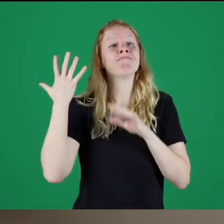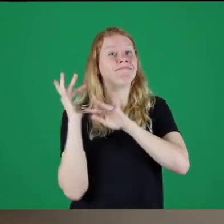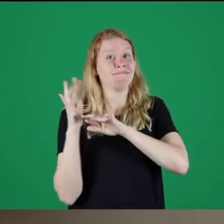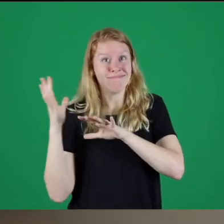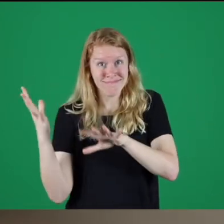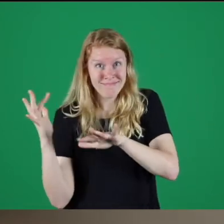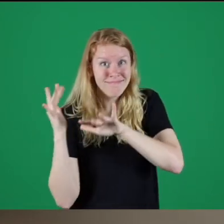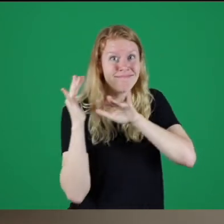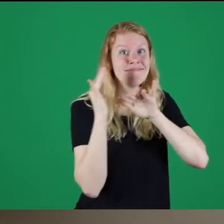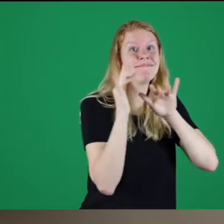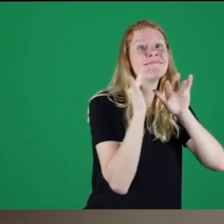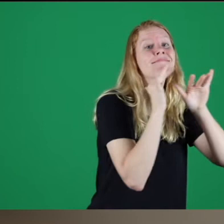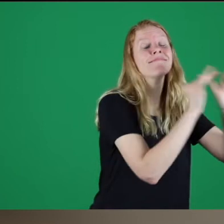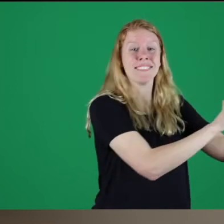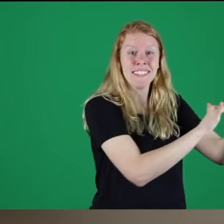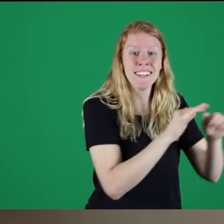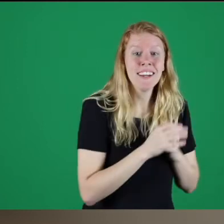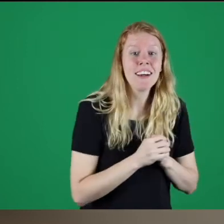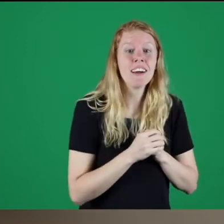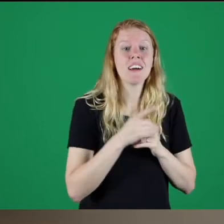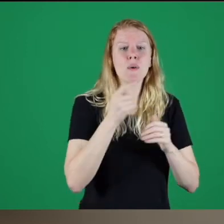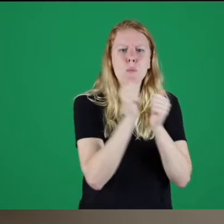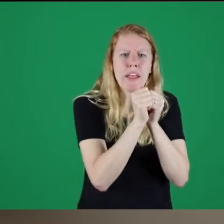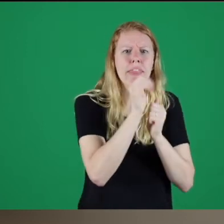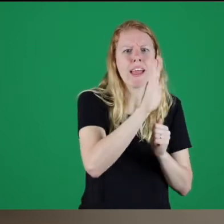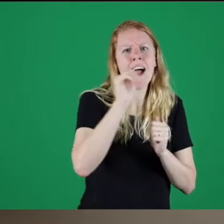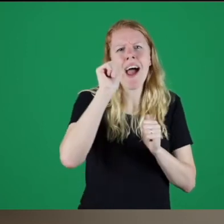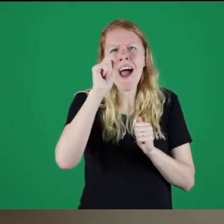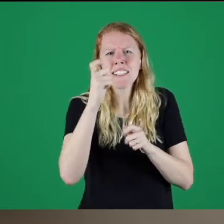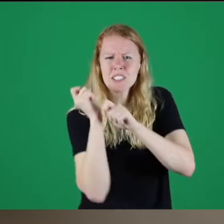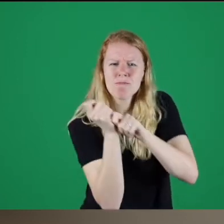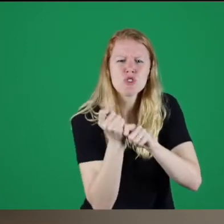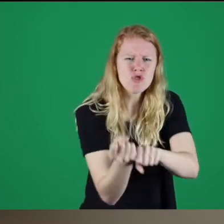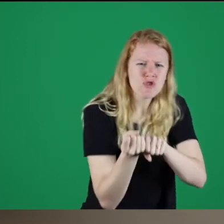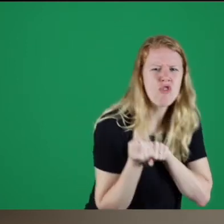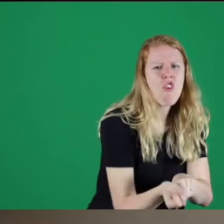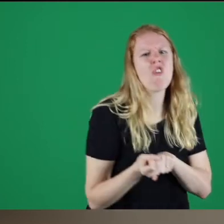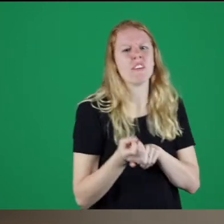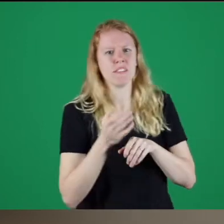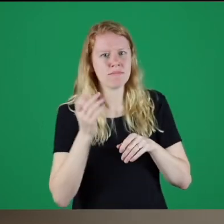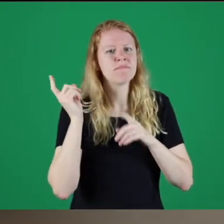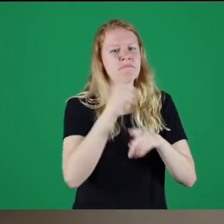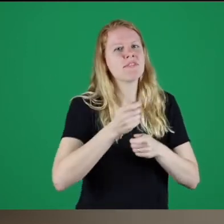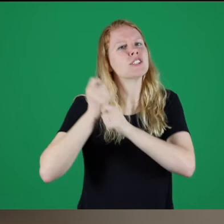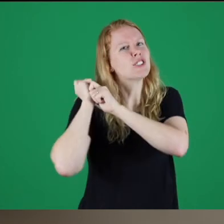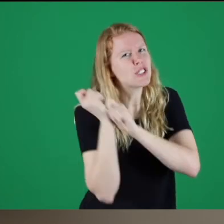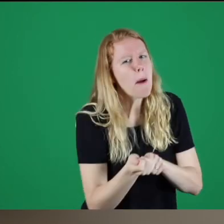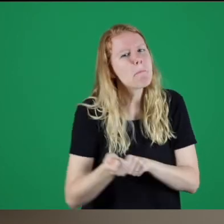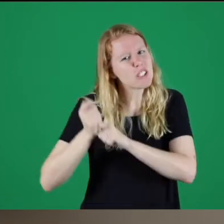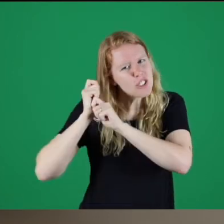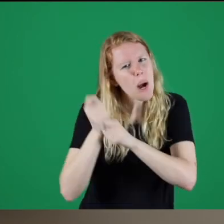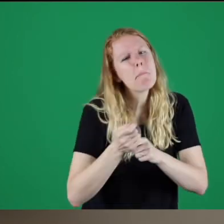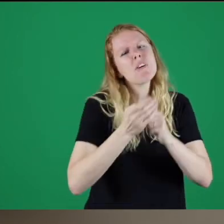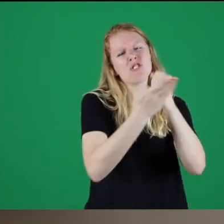village, they headed to the tree, taking their axes, their saws, their sharp implements. And the strong women of the village immediately began chopping into